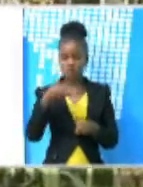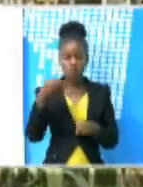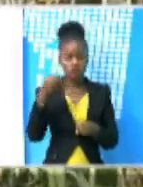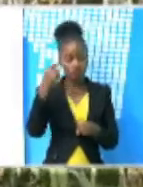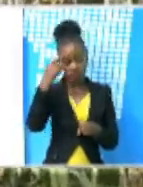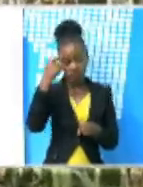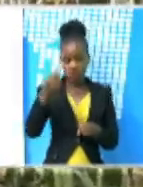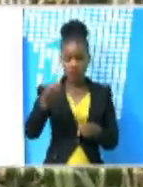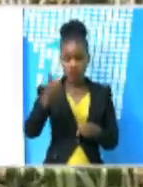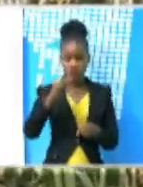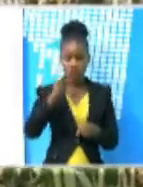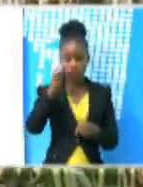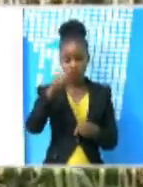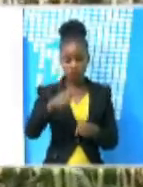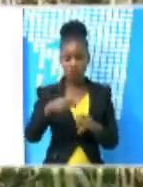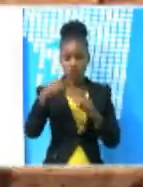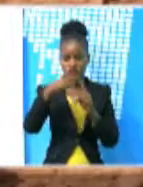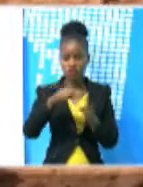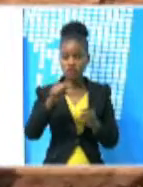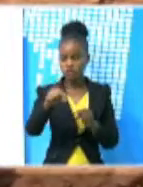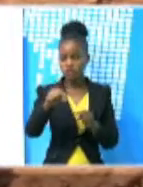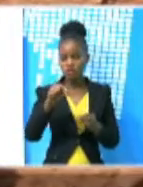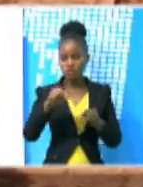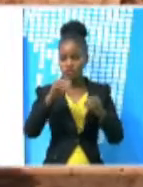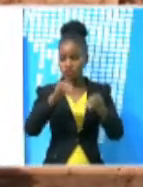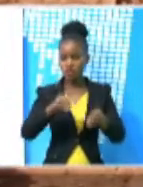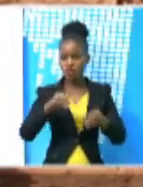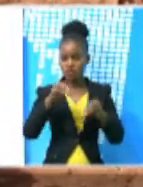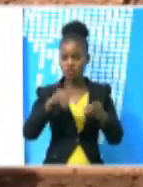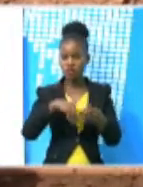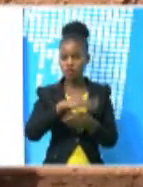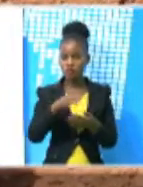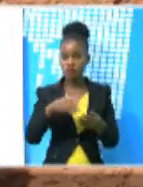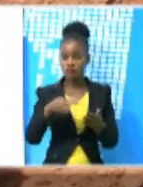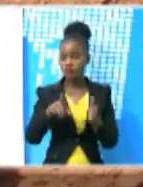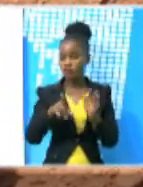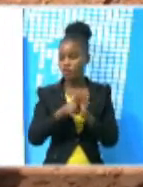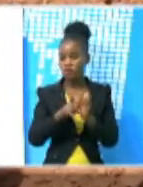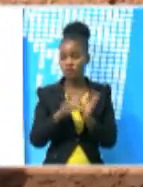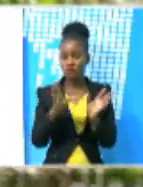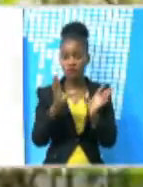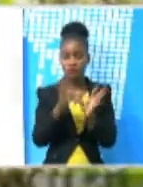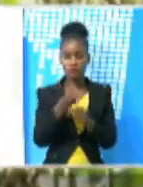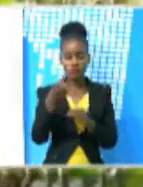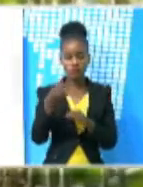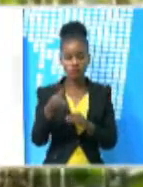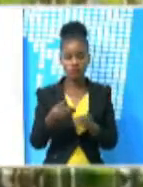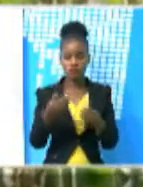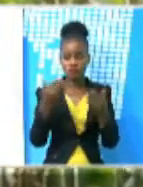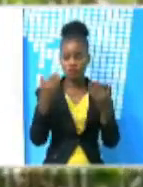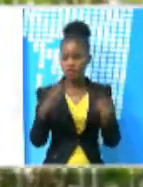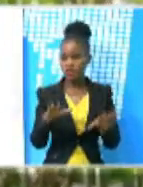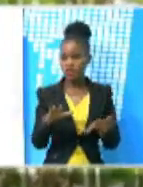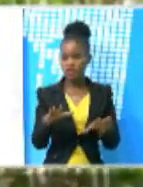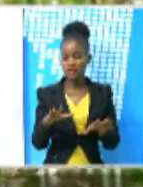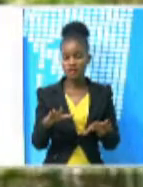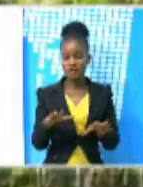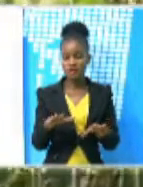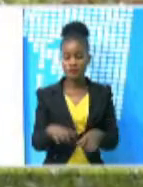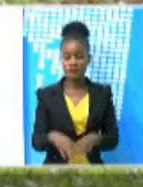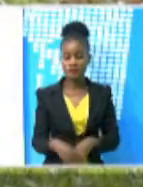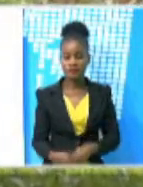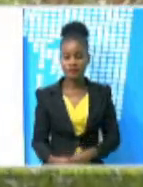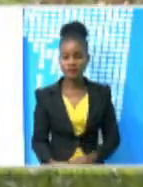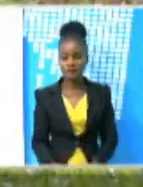expected to foster production among its farmers for land that got exhausted due to over-cultivation. Norbert